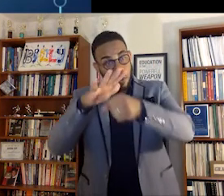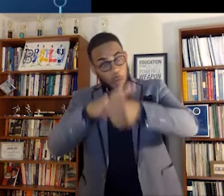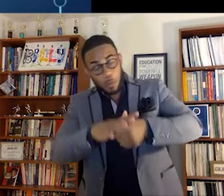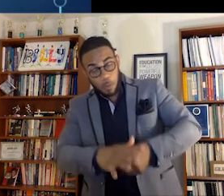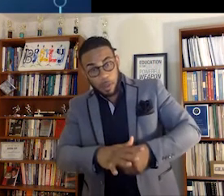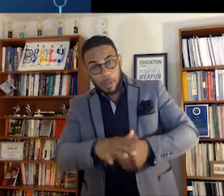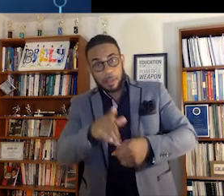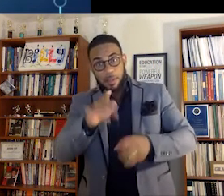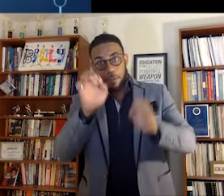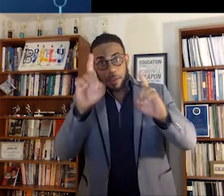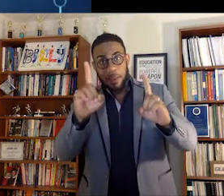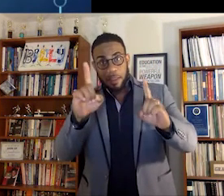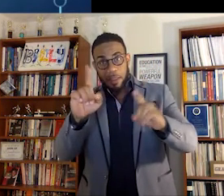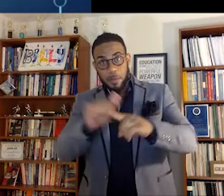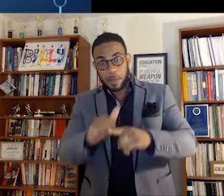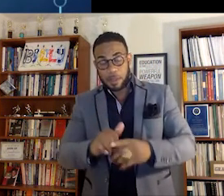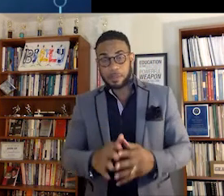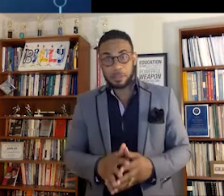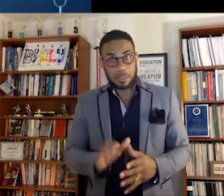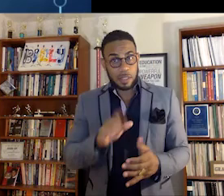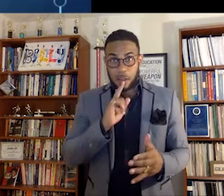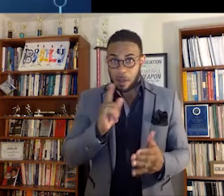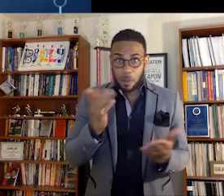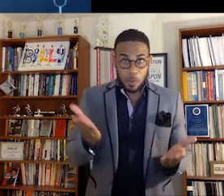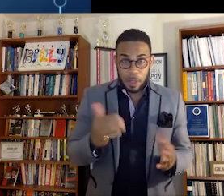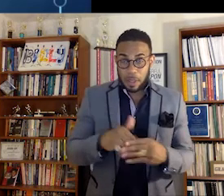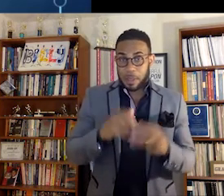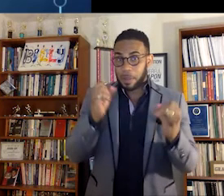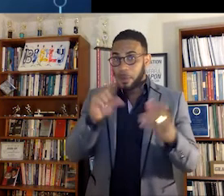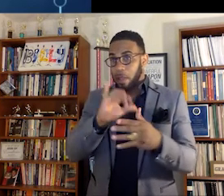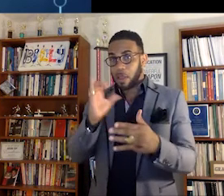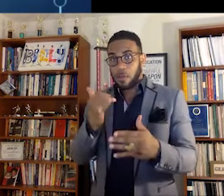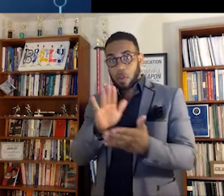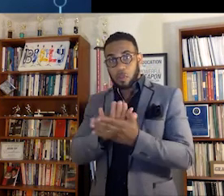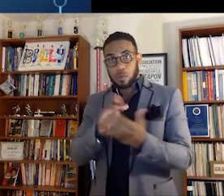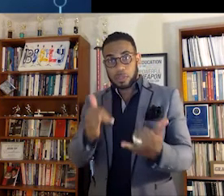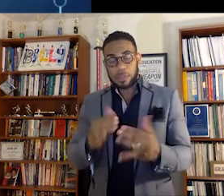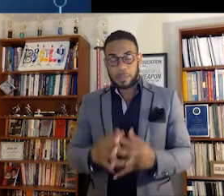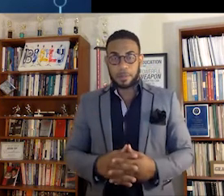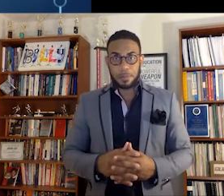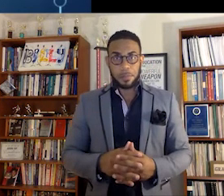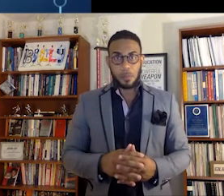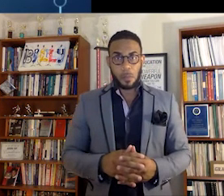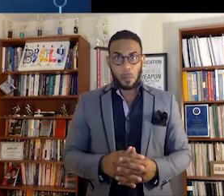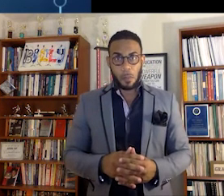oppressive educational practices that are present in many of our schools today.